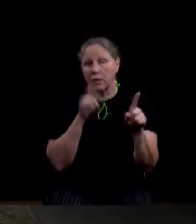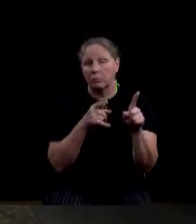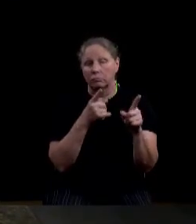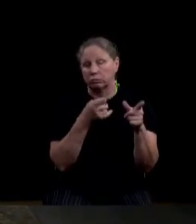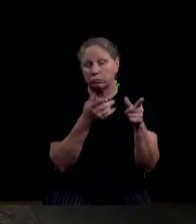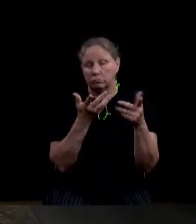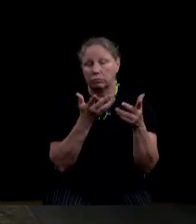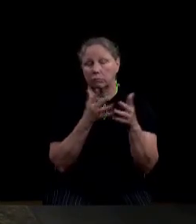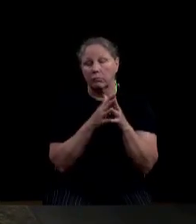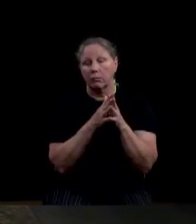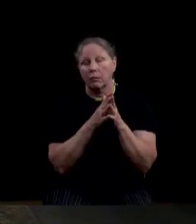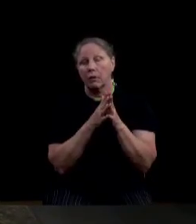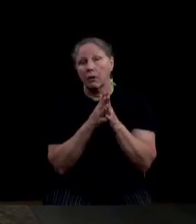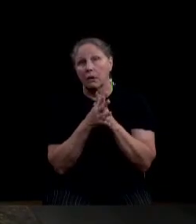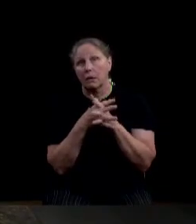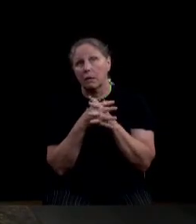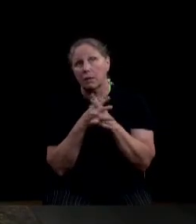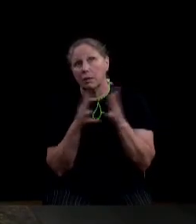even longer than that